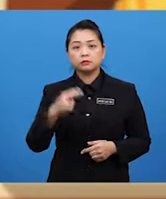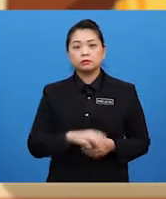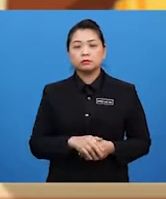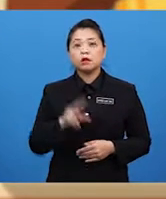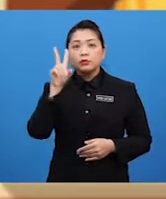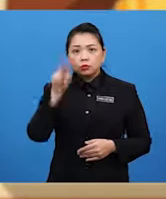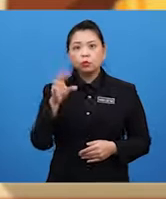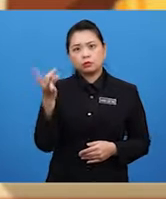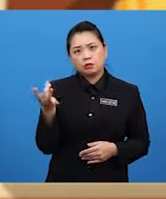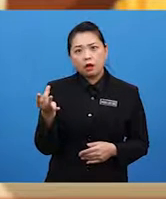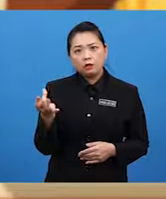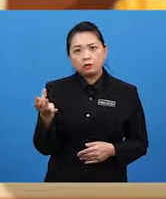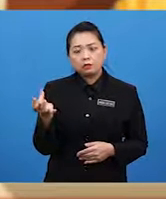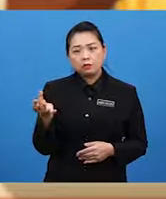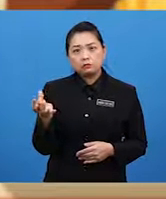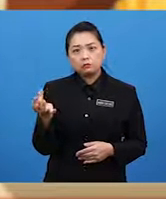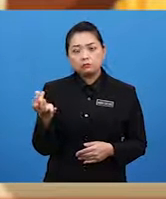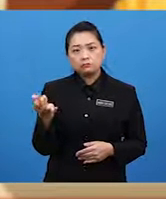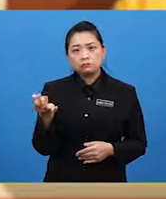No dust?